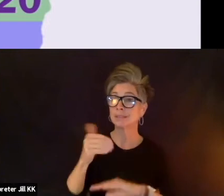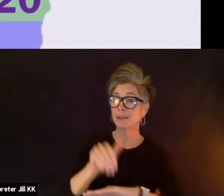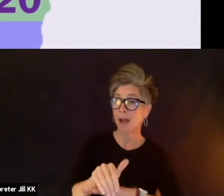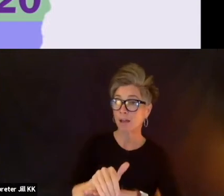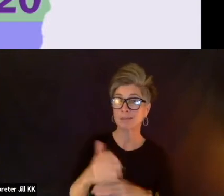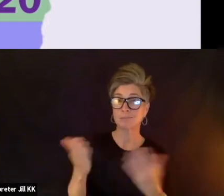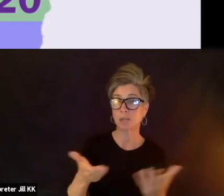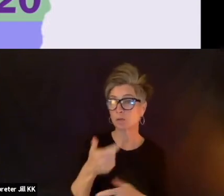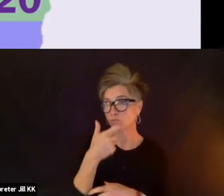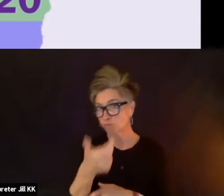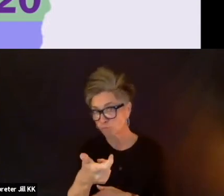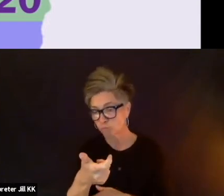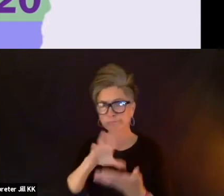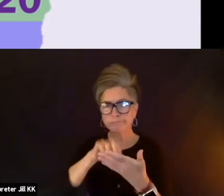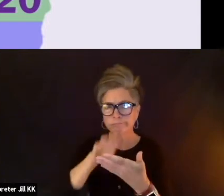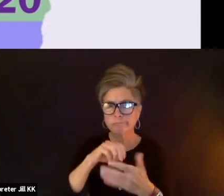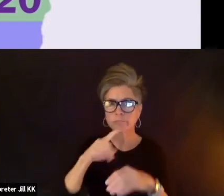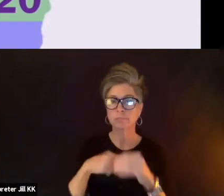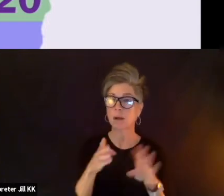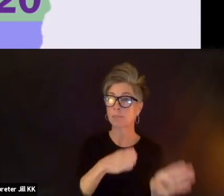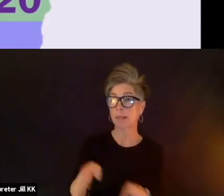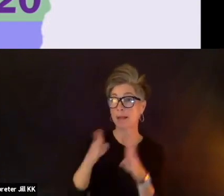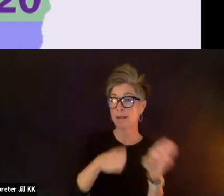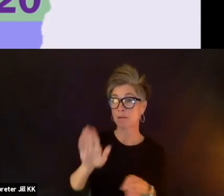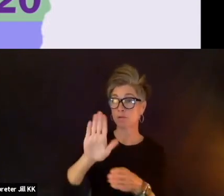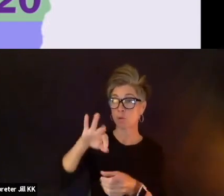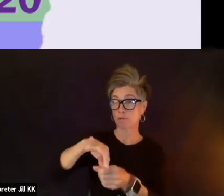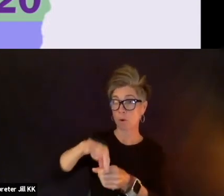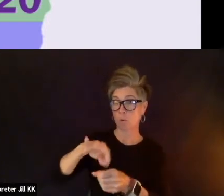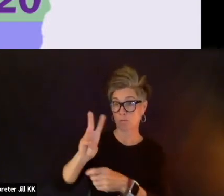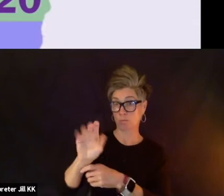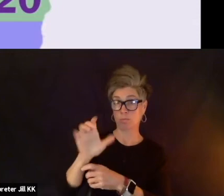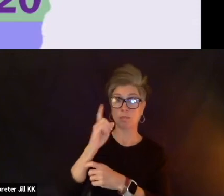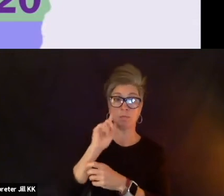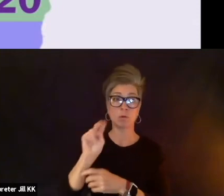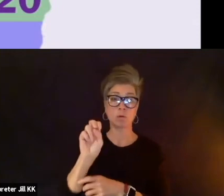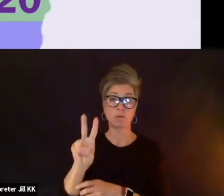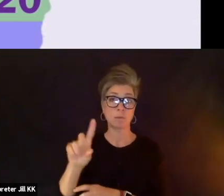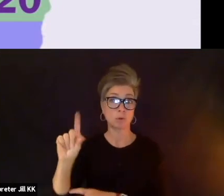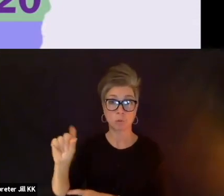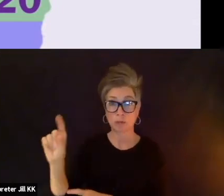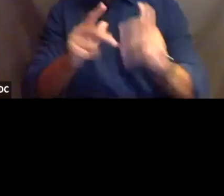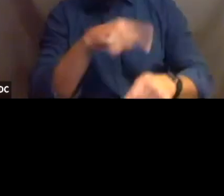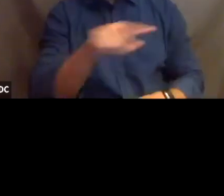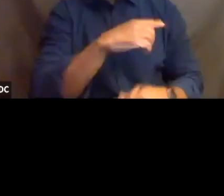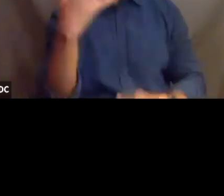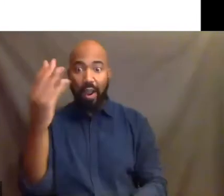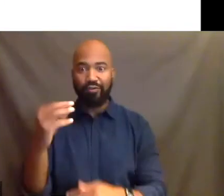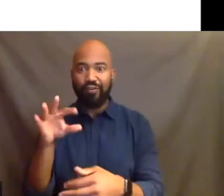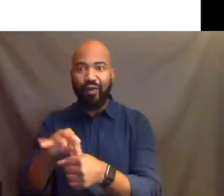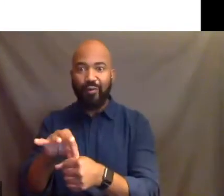about planning your vote in Wisconsin for the November 2020 election.